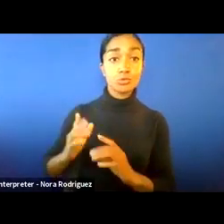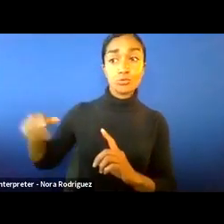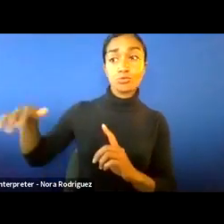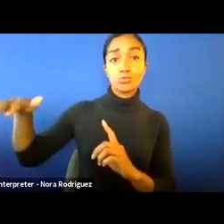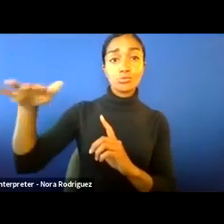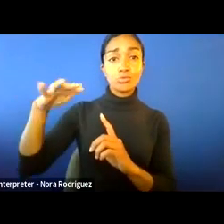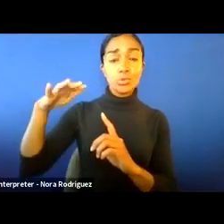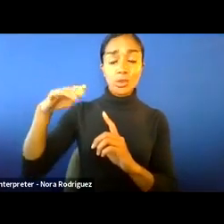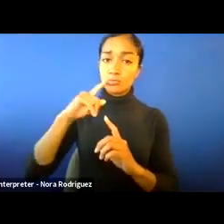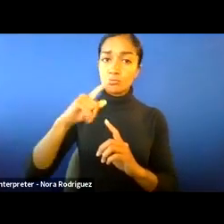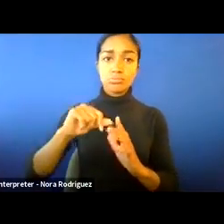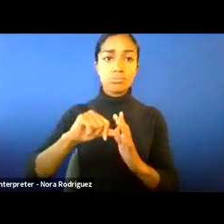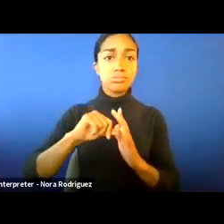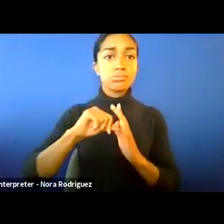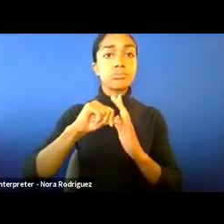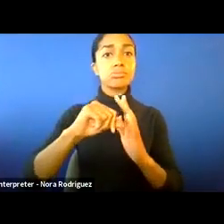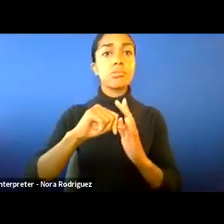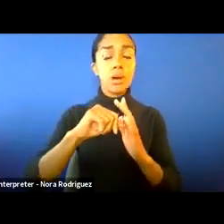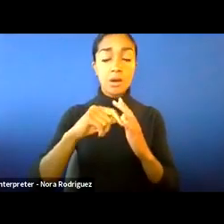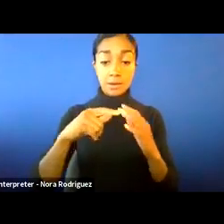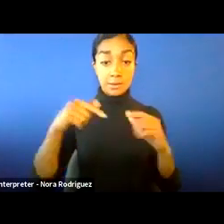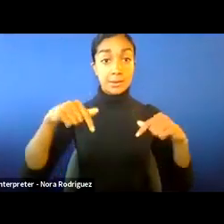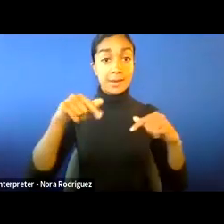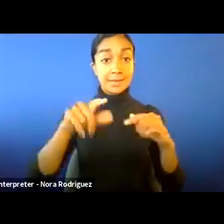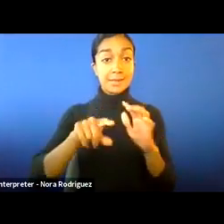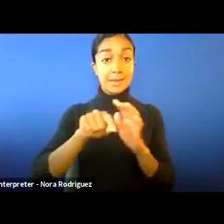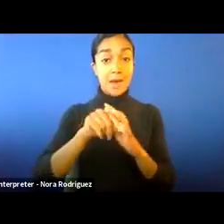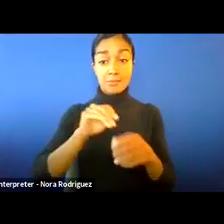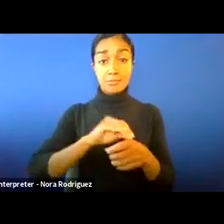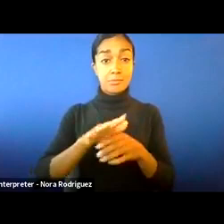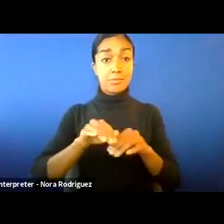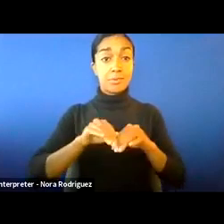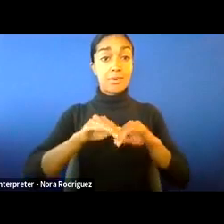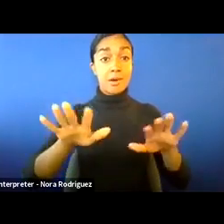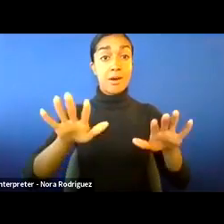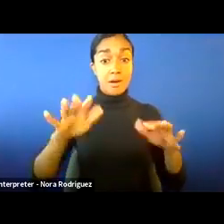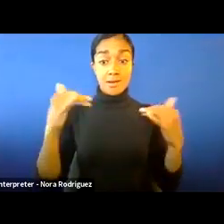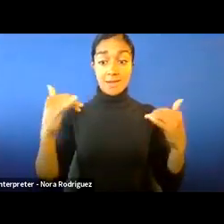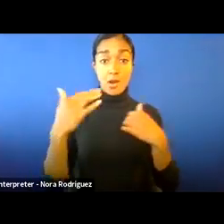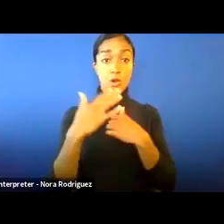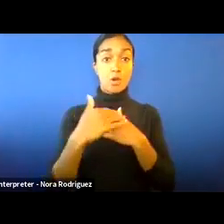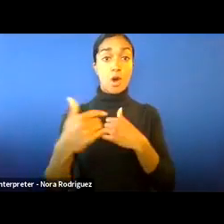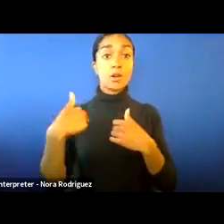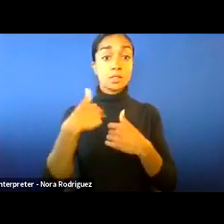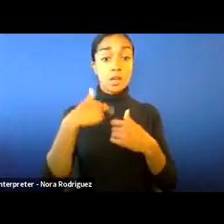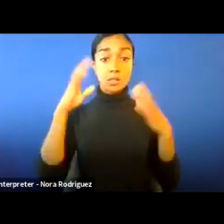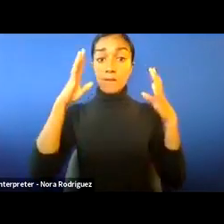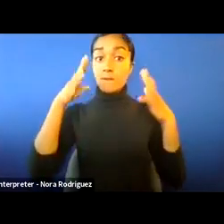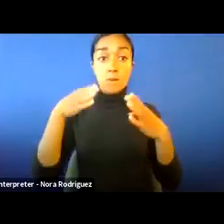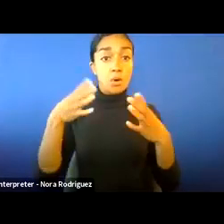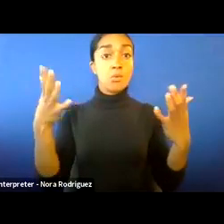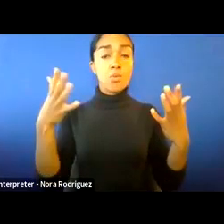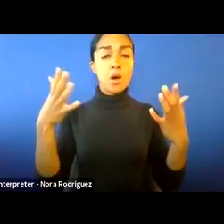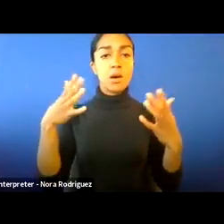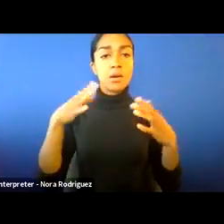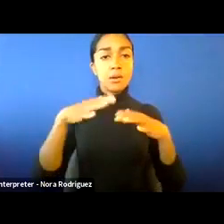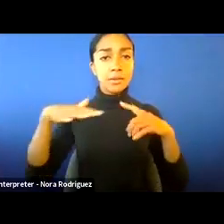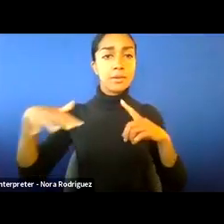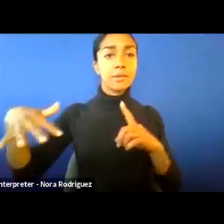of pandemic calls us to ecological humility. It is time for